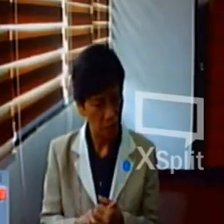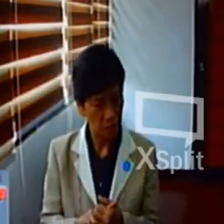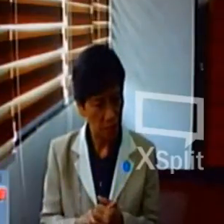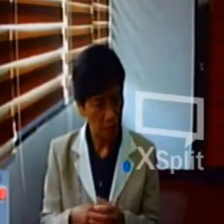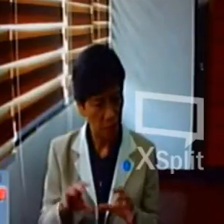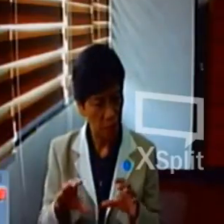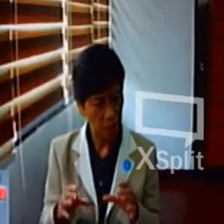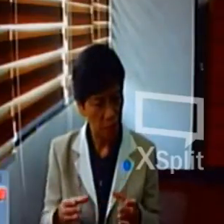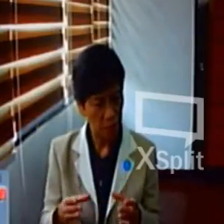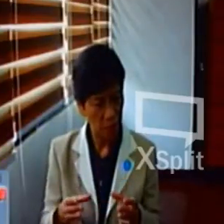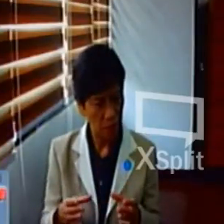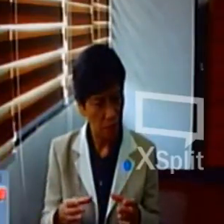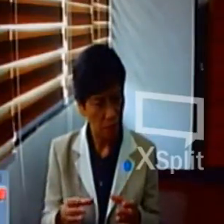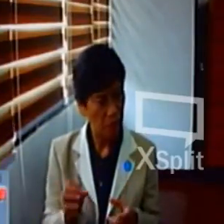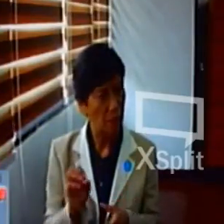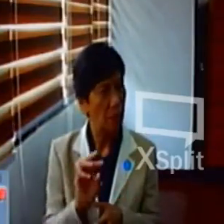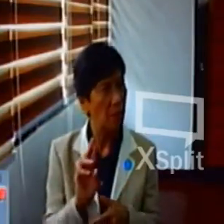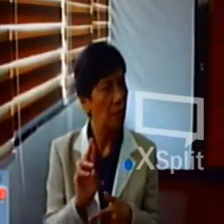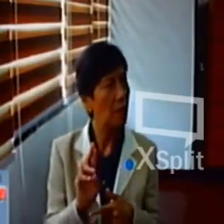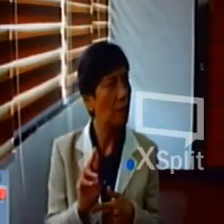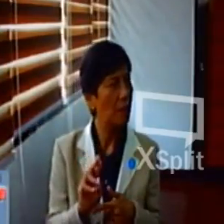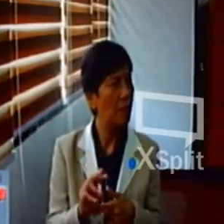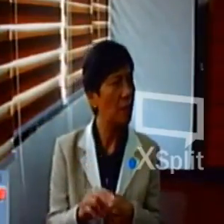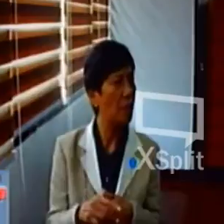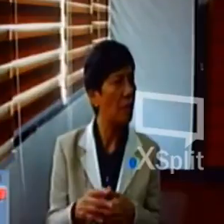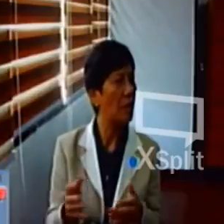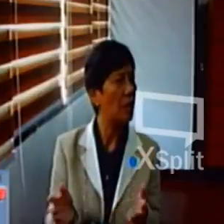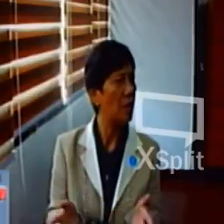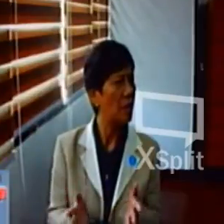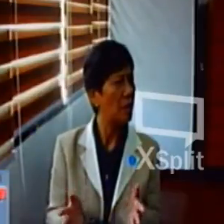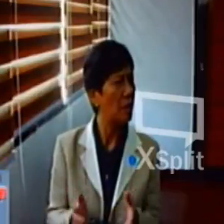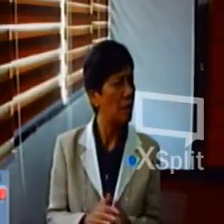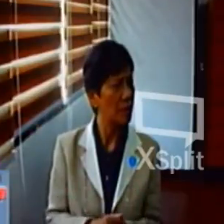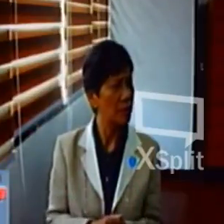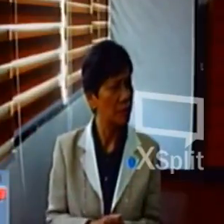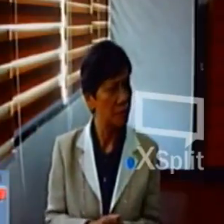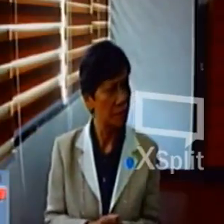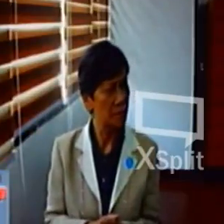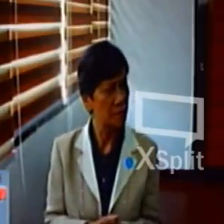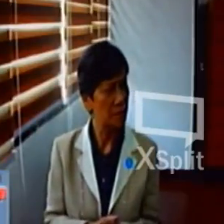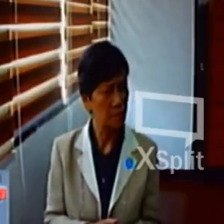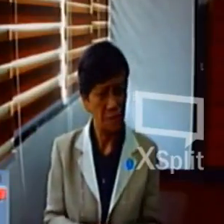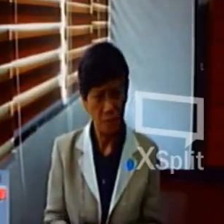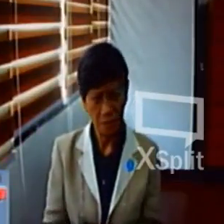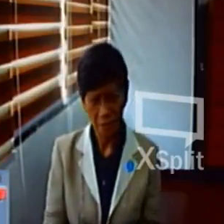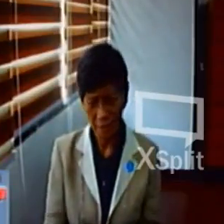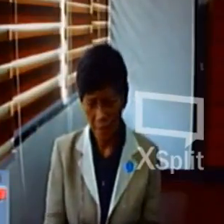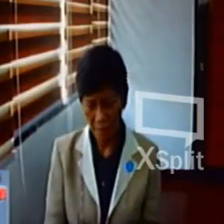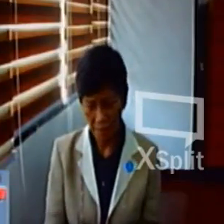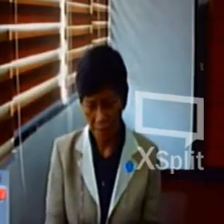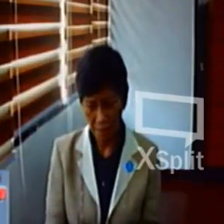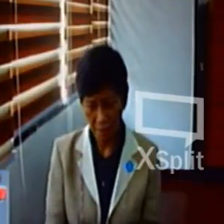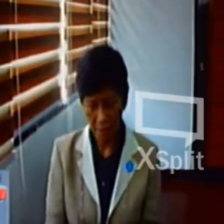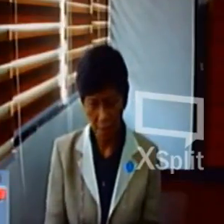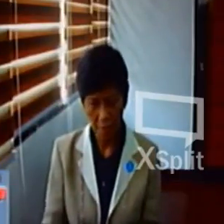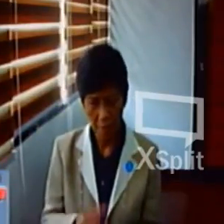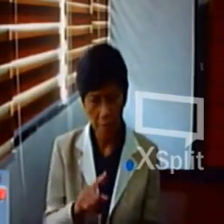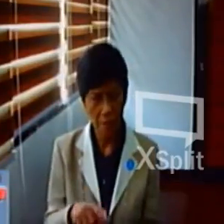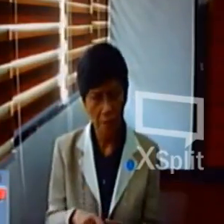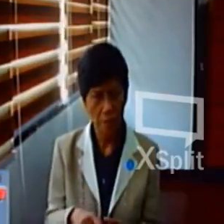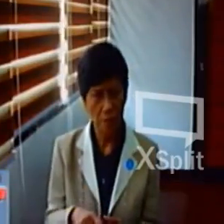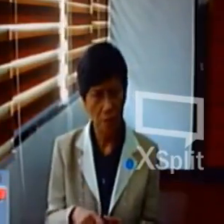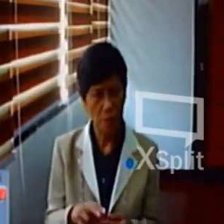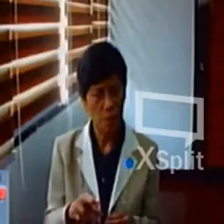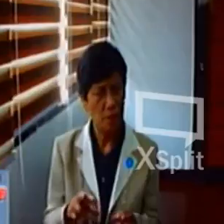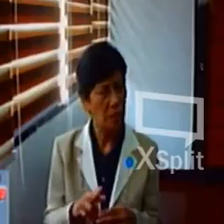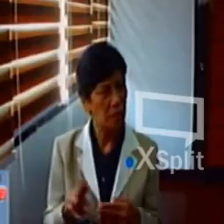caused or that climate change significantly contributed to the occurrences of red tide. Can you explain a little bit